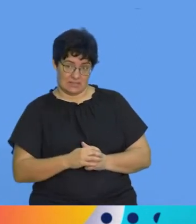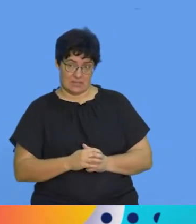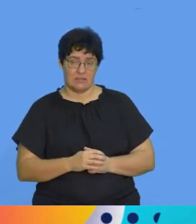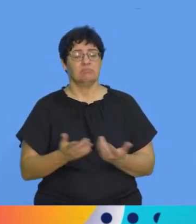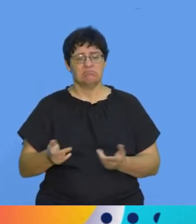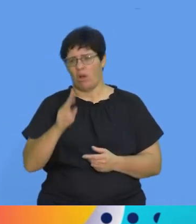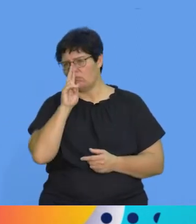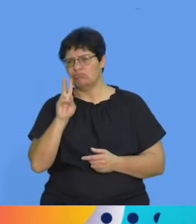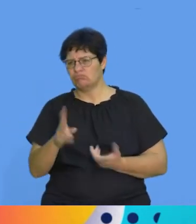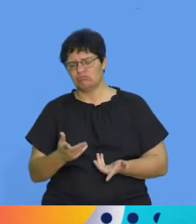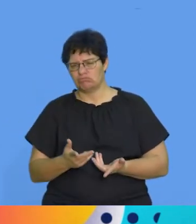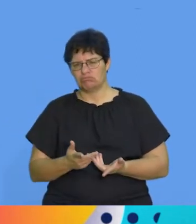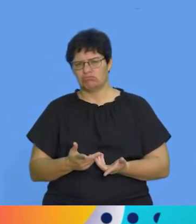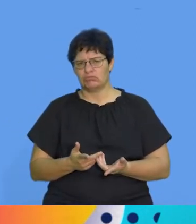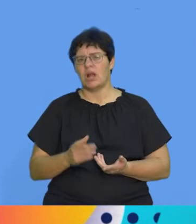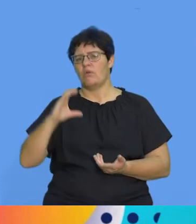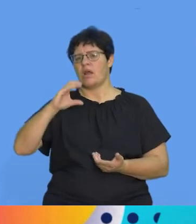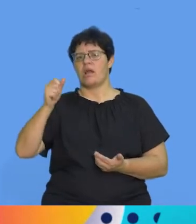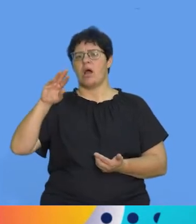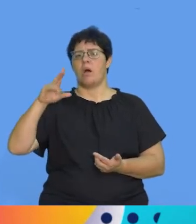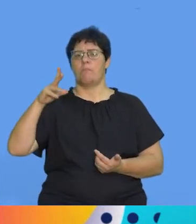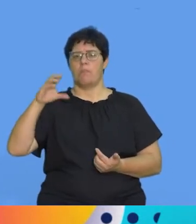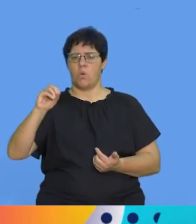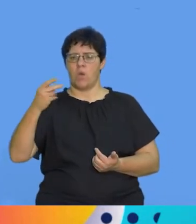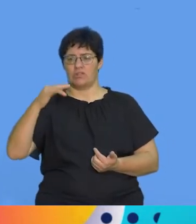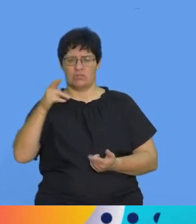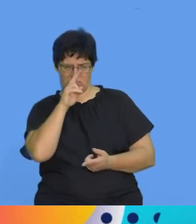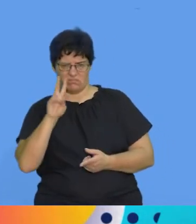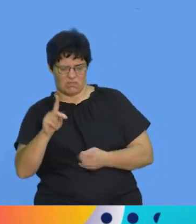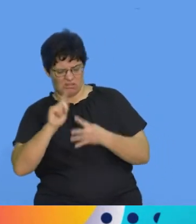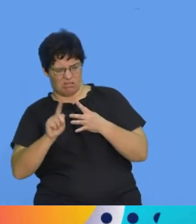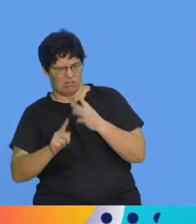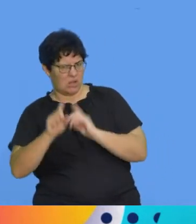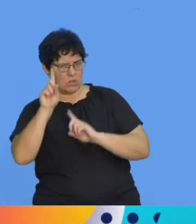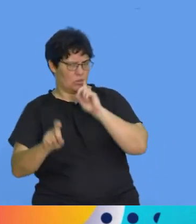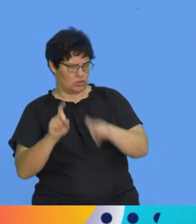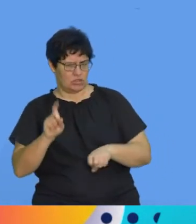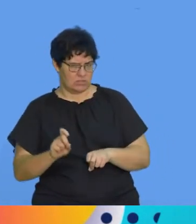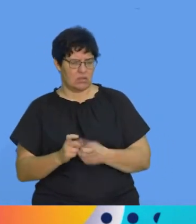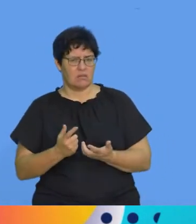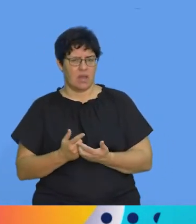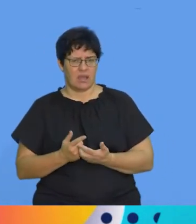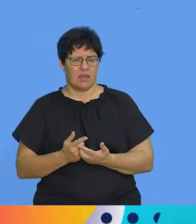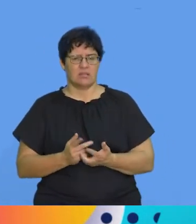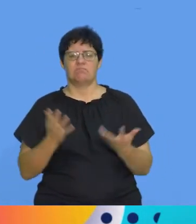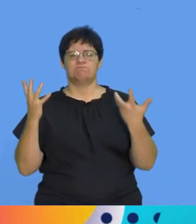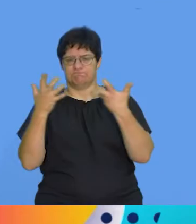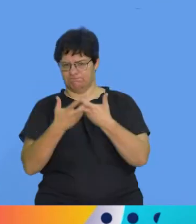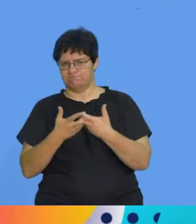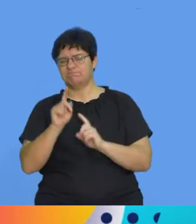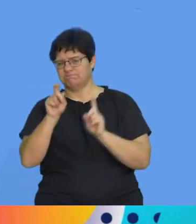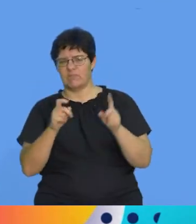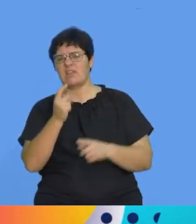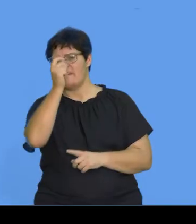could possibly ask on the carbohydrates. Not very often this is integrated with all of the ones, so we're just going to pick out